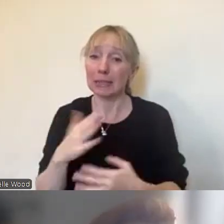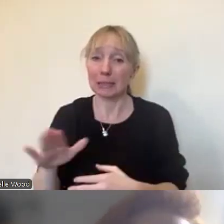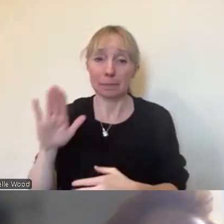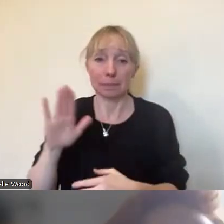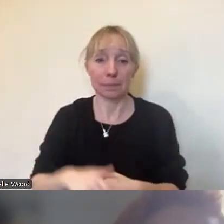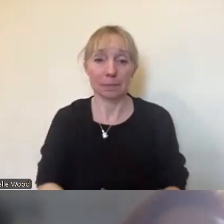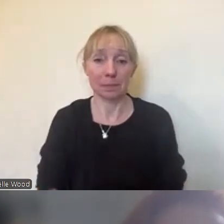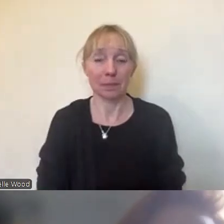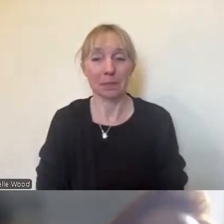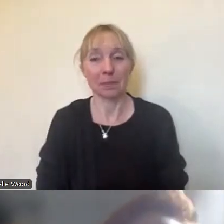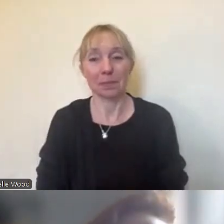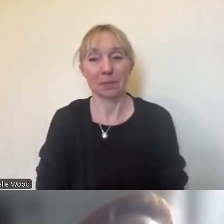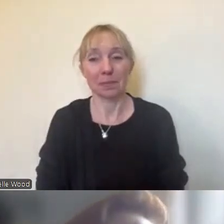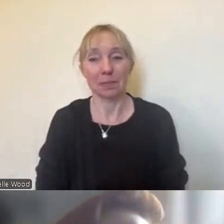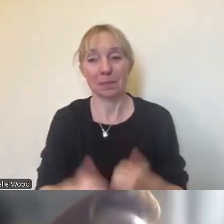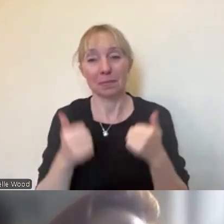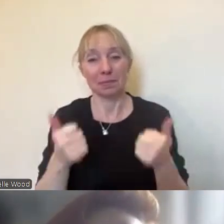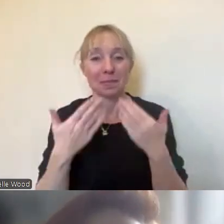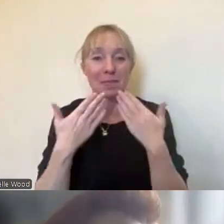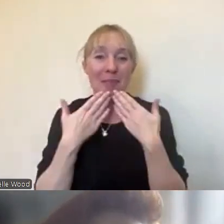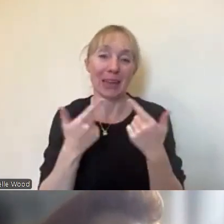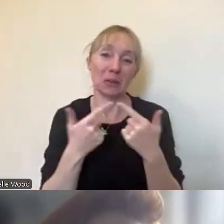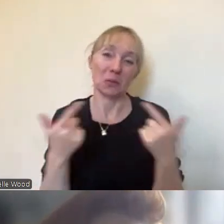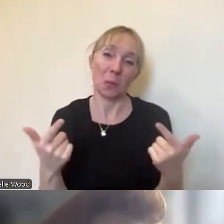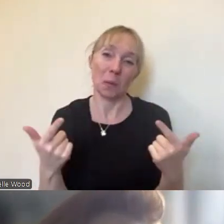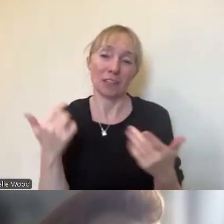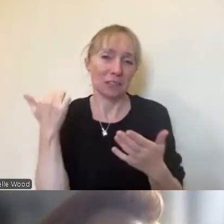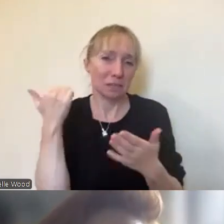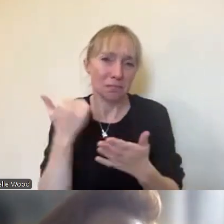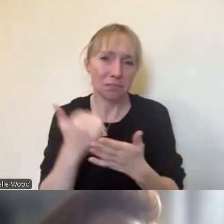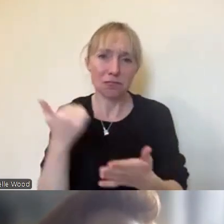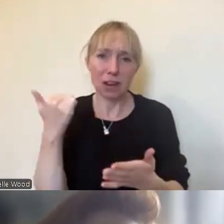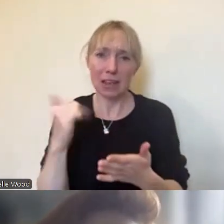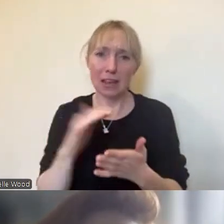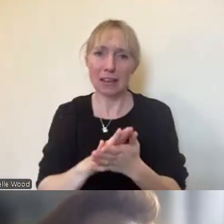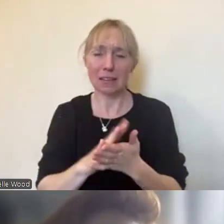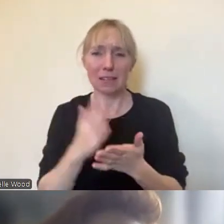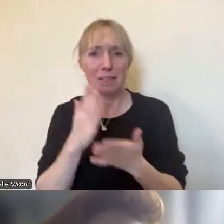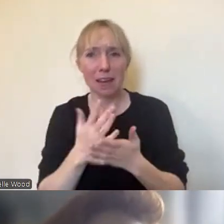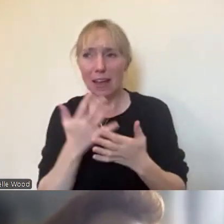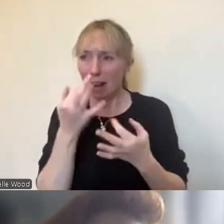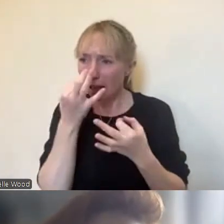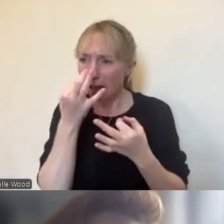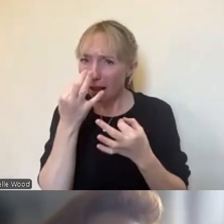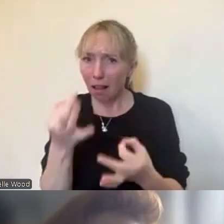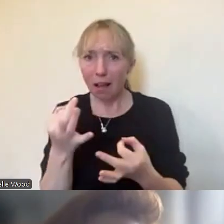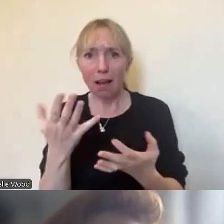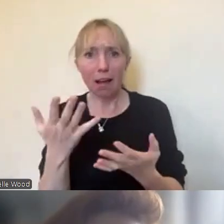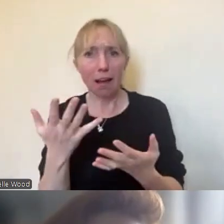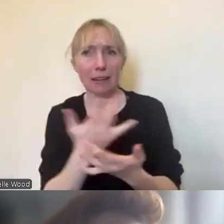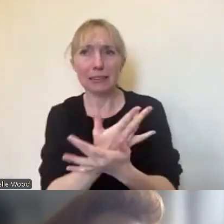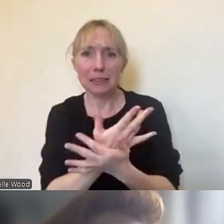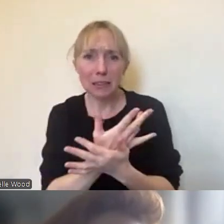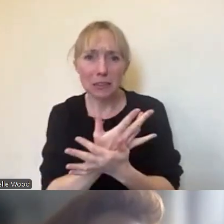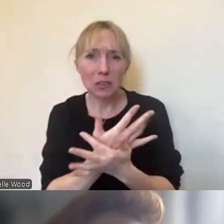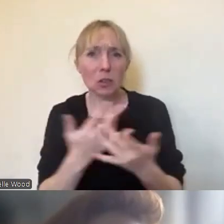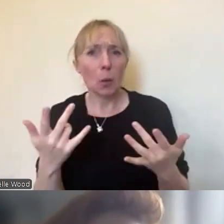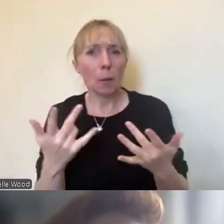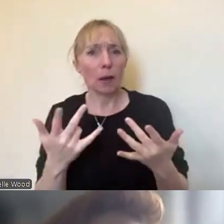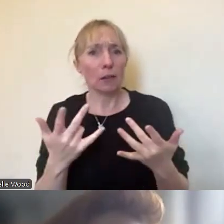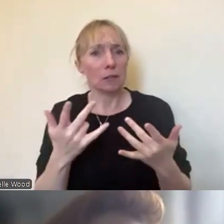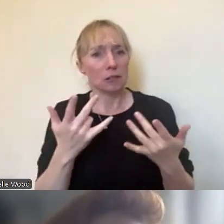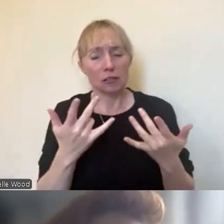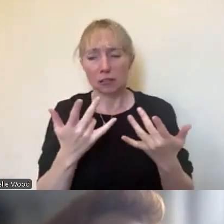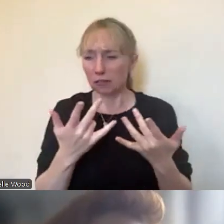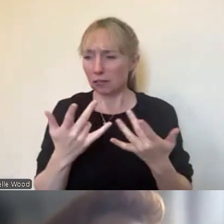Thank you so much. That was brilliant. It's fascinating to hear like such a wealth of material in the collection and such